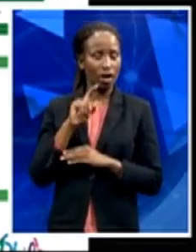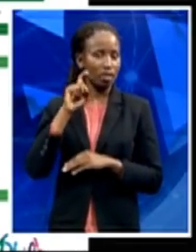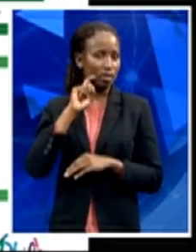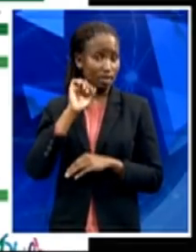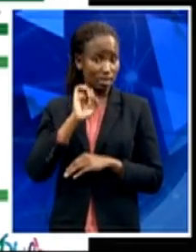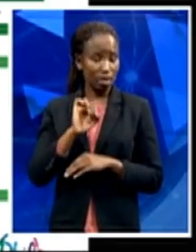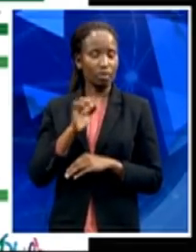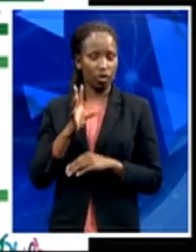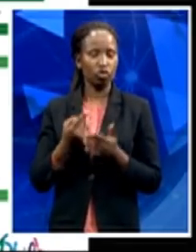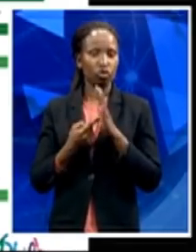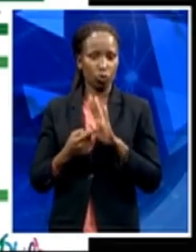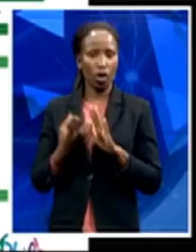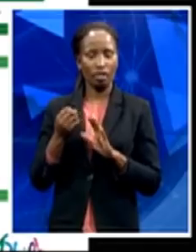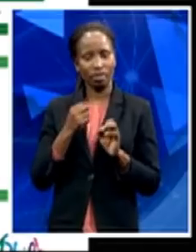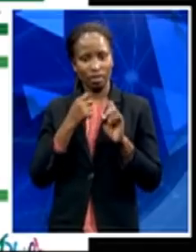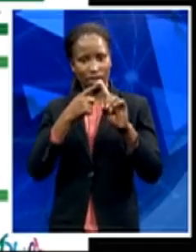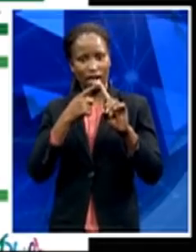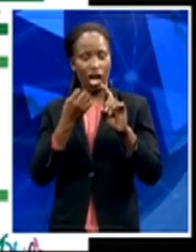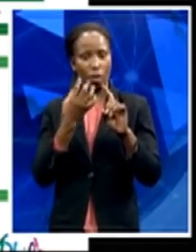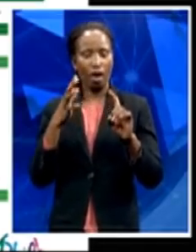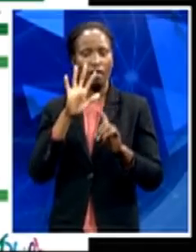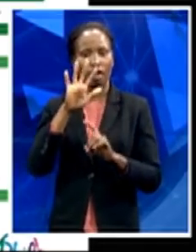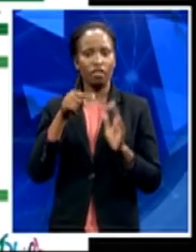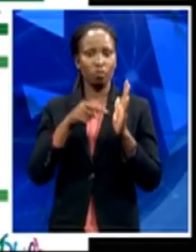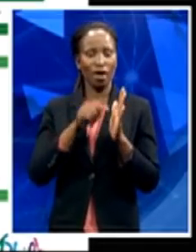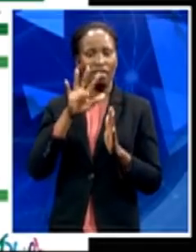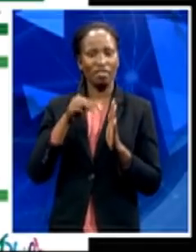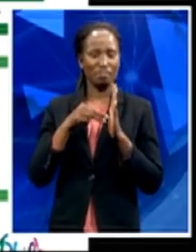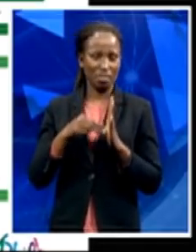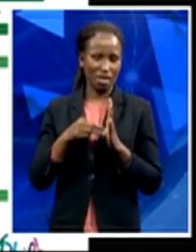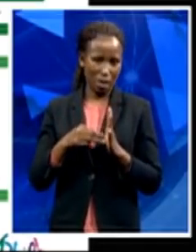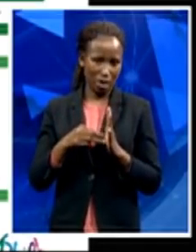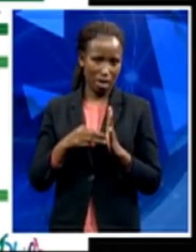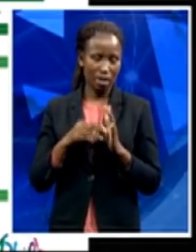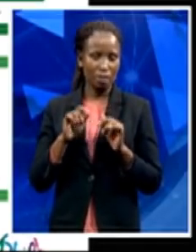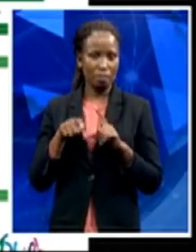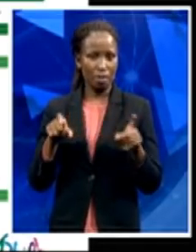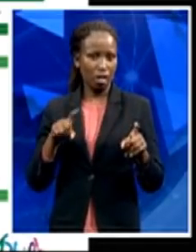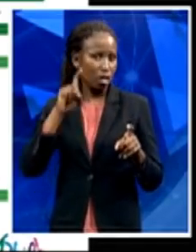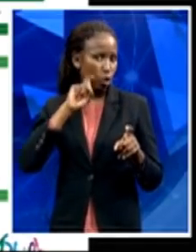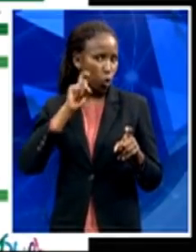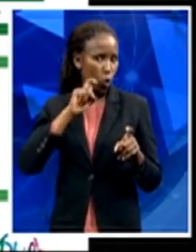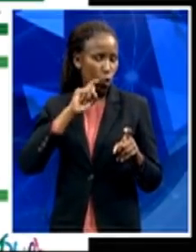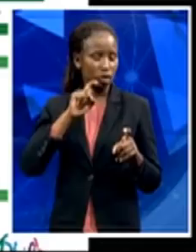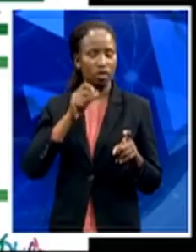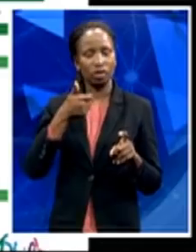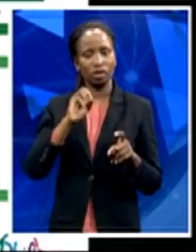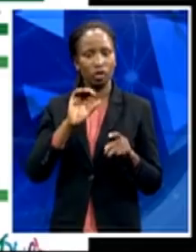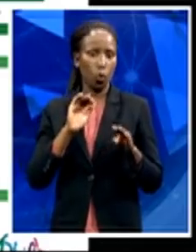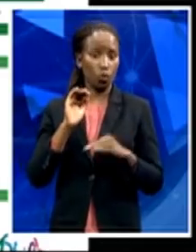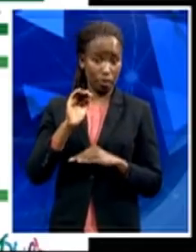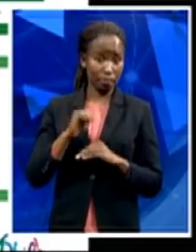population of 5.5 million citizens that are above the age of 60, but we have managed to register